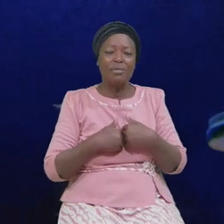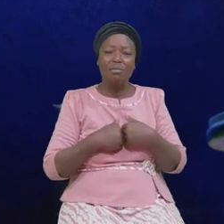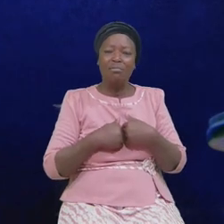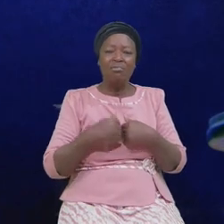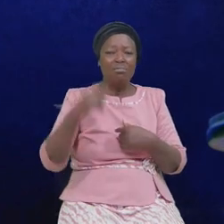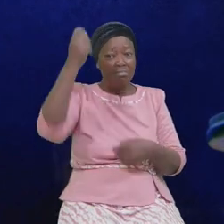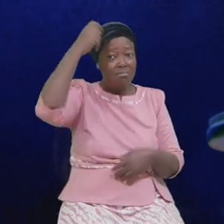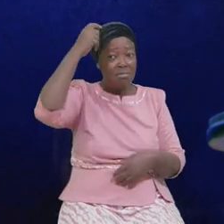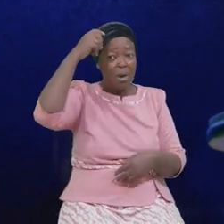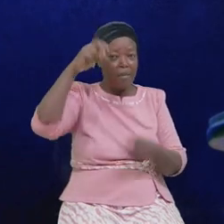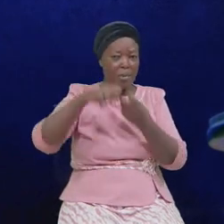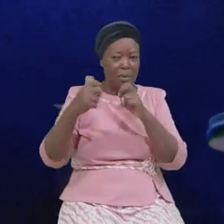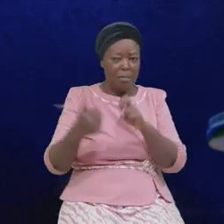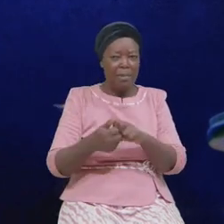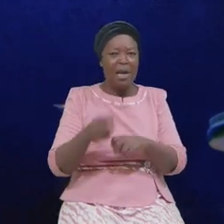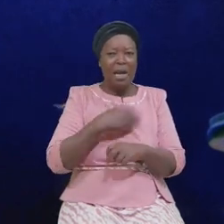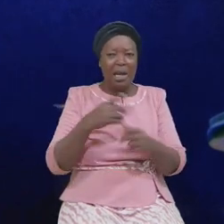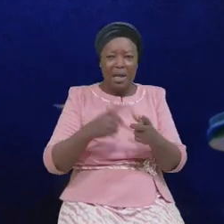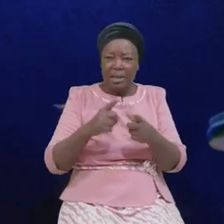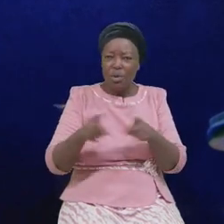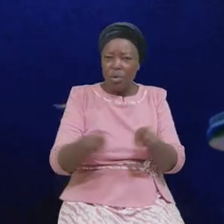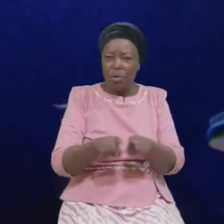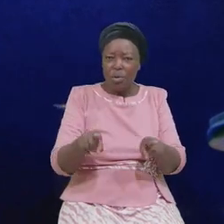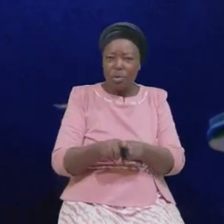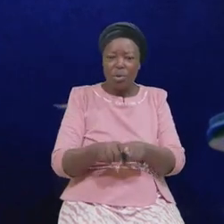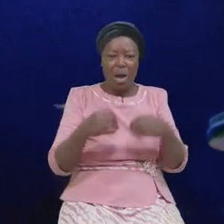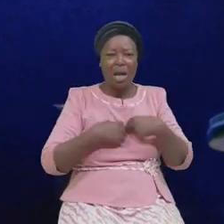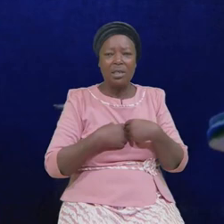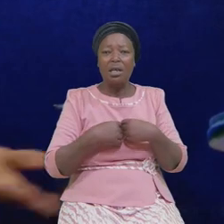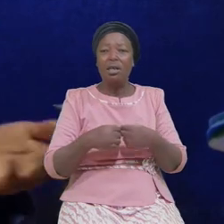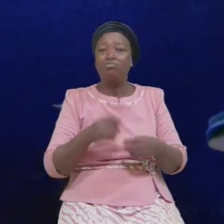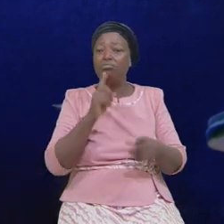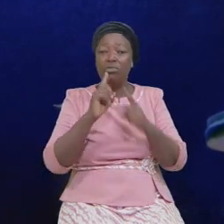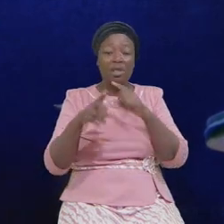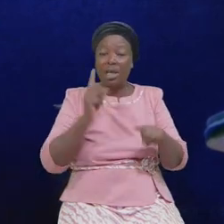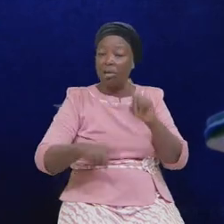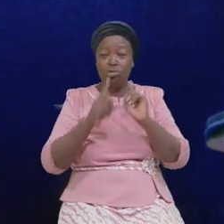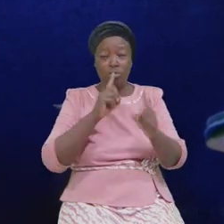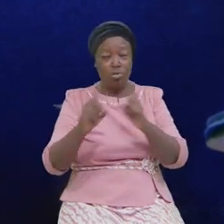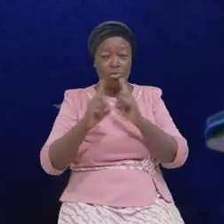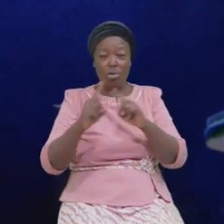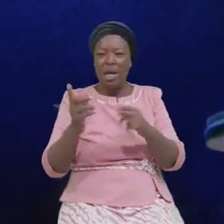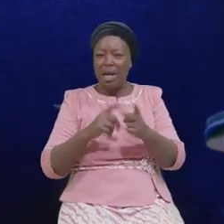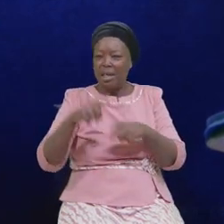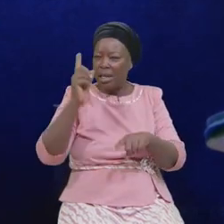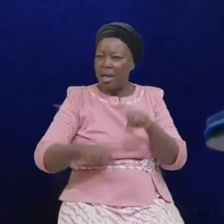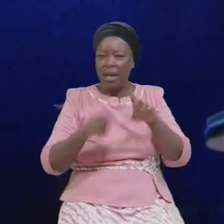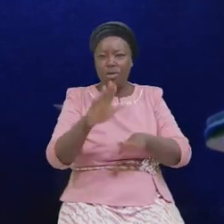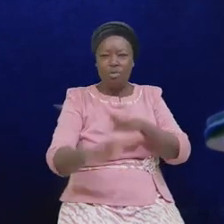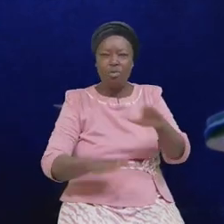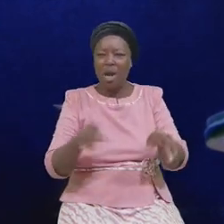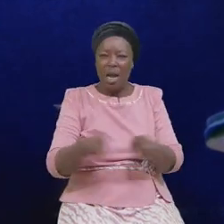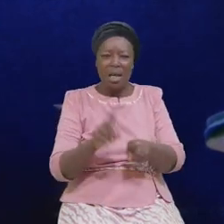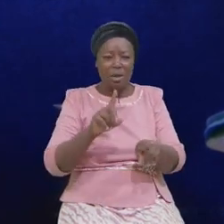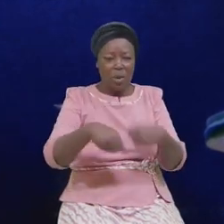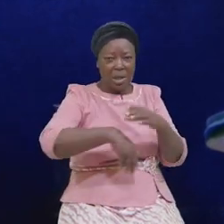brain problem, and also that had speech problem and could not walk, and they got outside, still